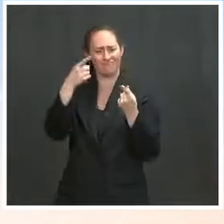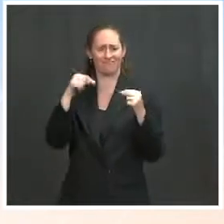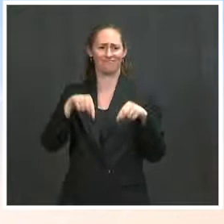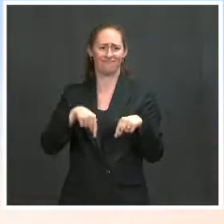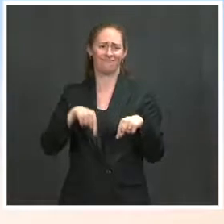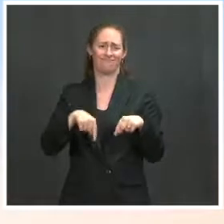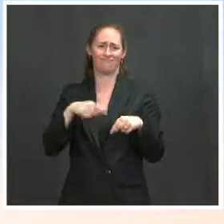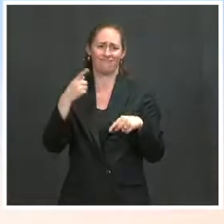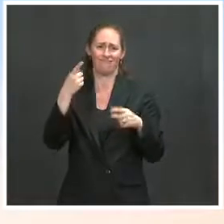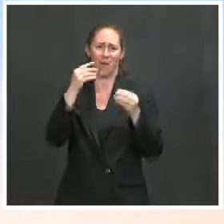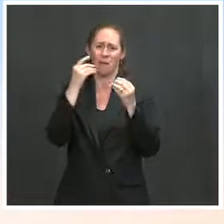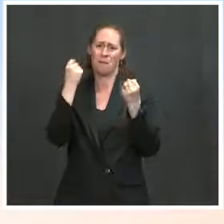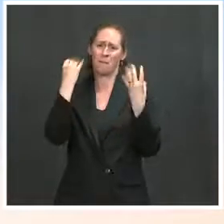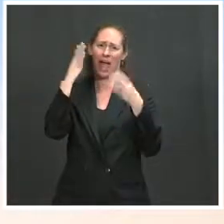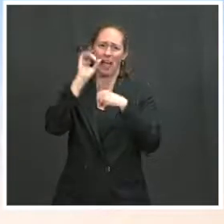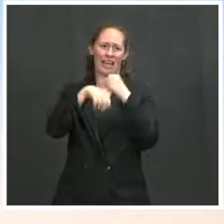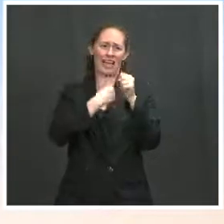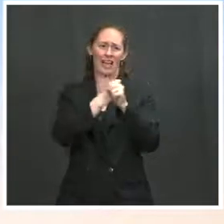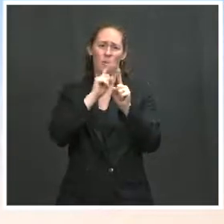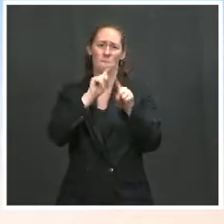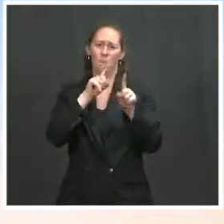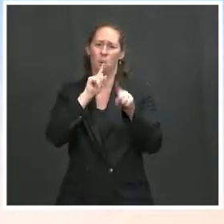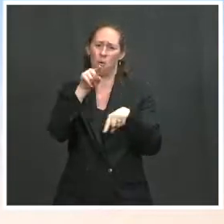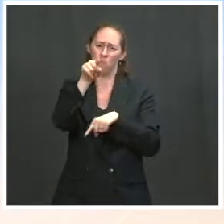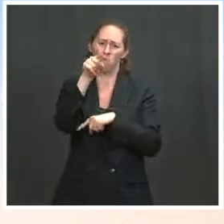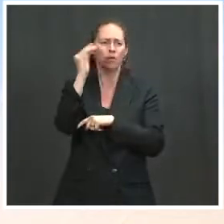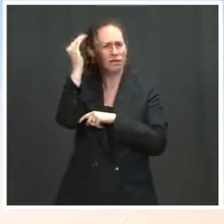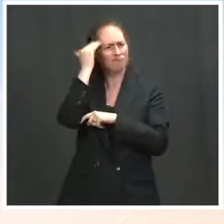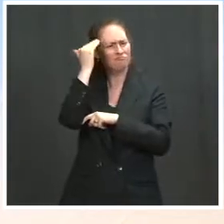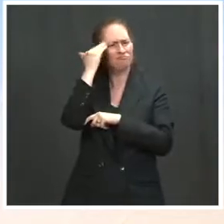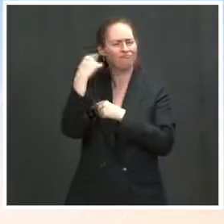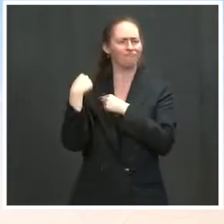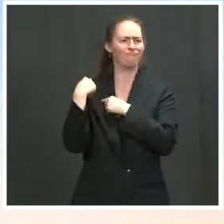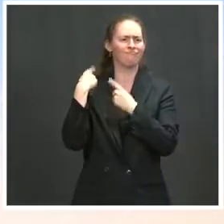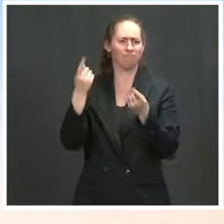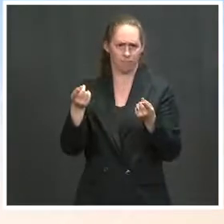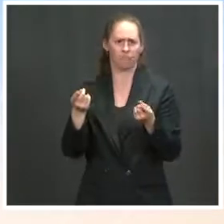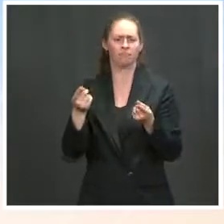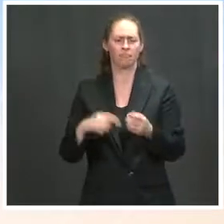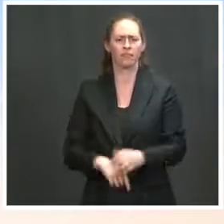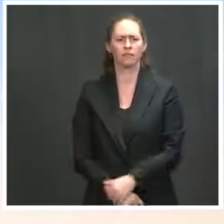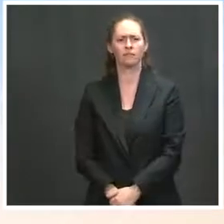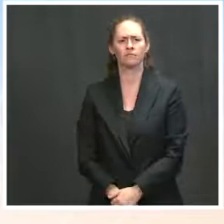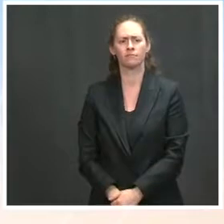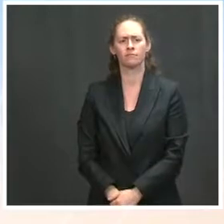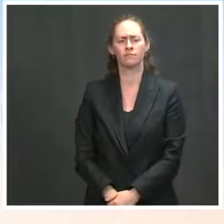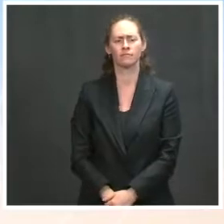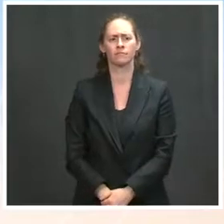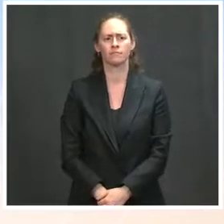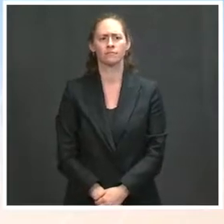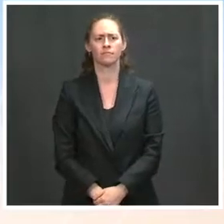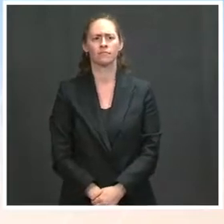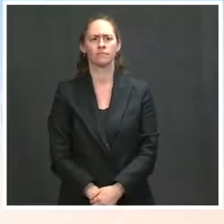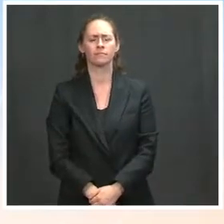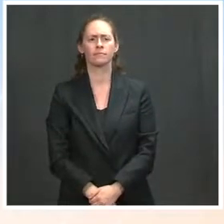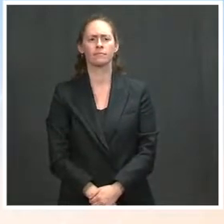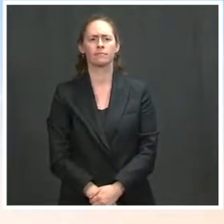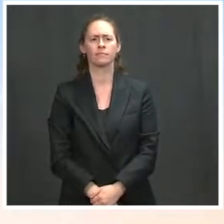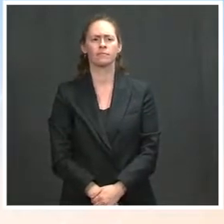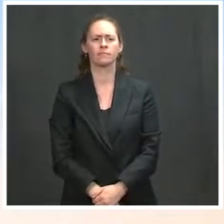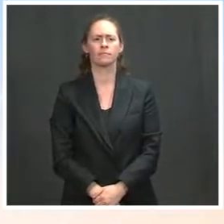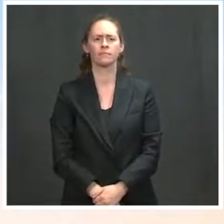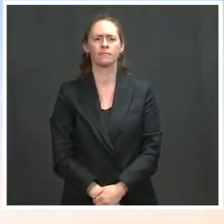you know, we don't speak about everything that's being reviewed. Especially as something like this that was actually